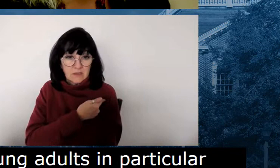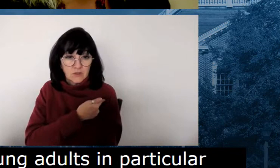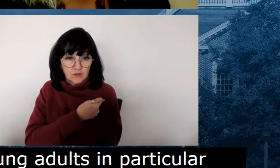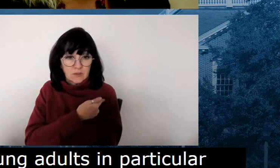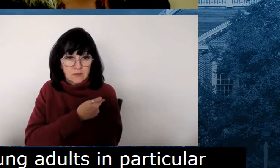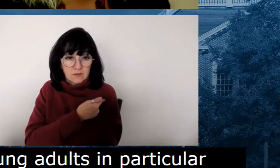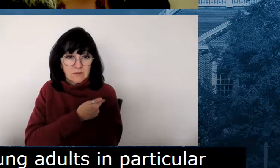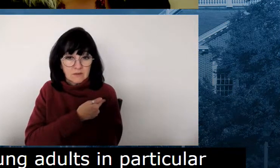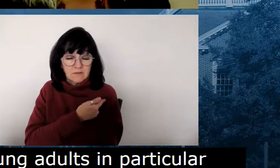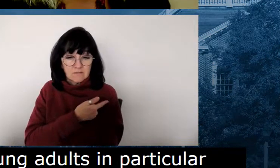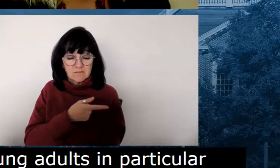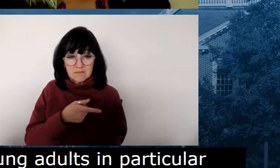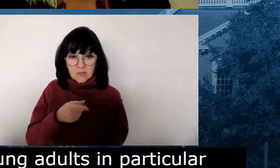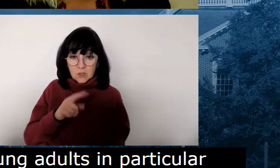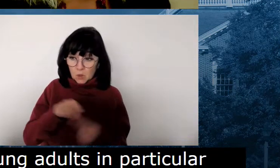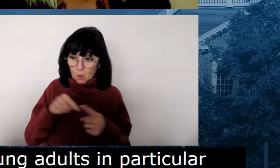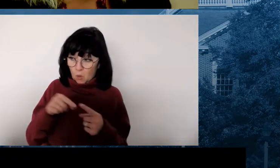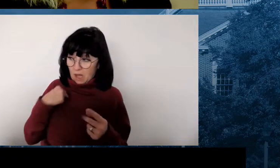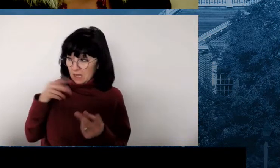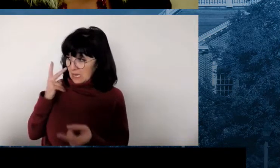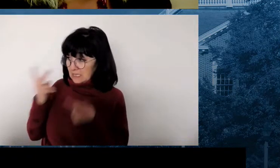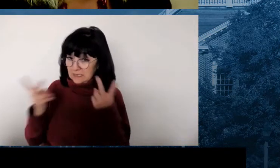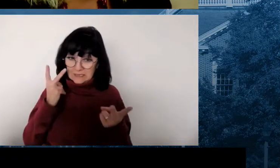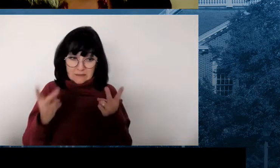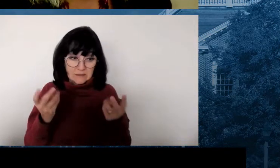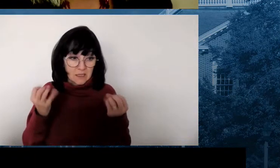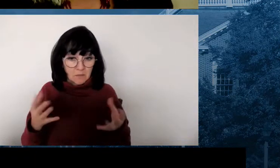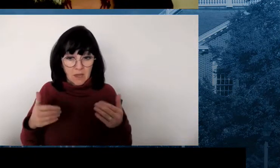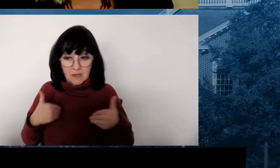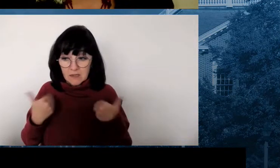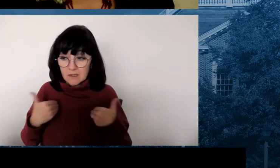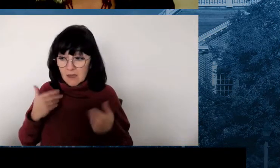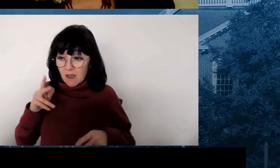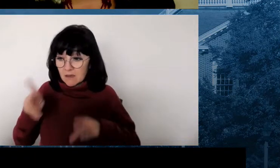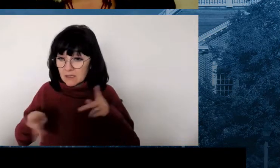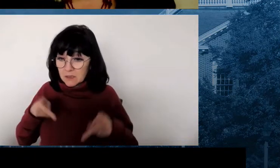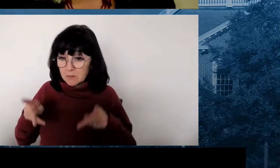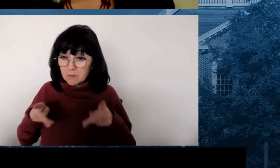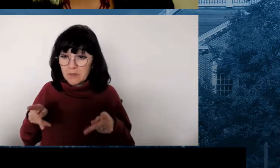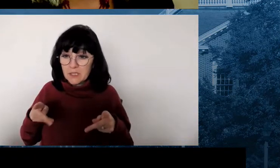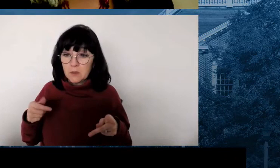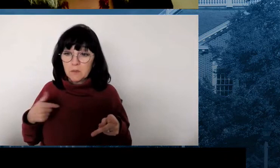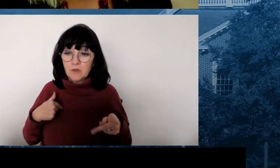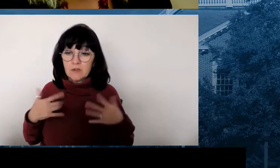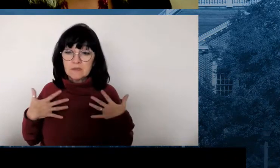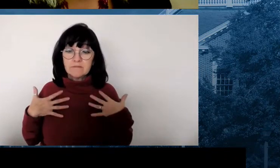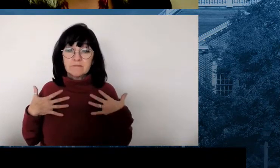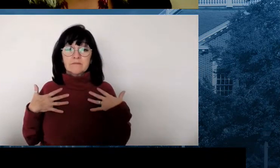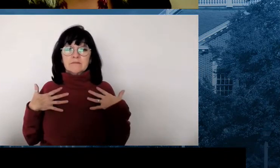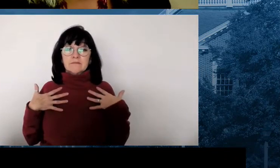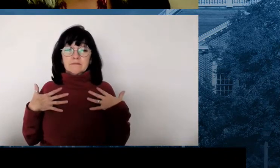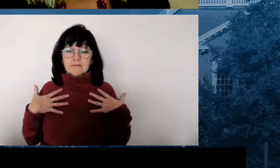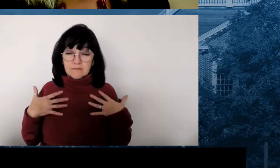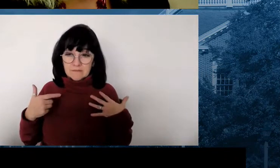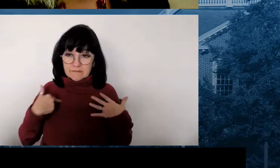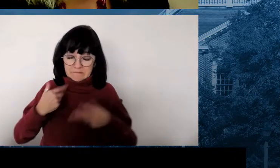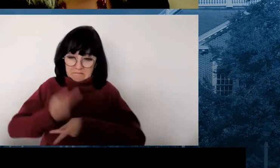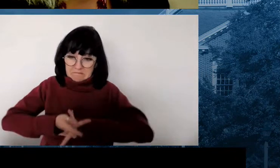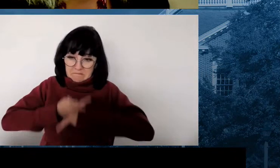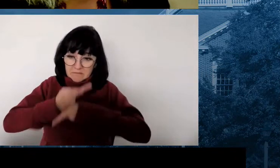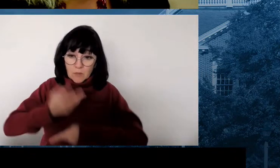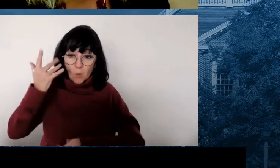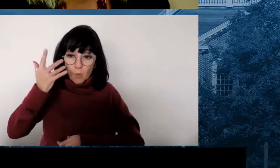establishment with a lot of folks in that category because chances are 50% of them are going to be unvaccinated.